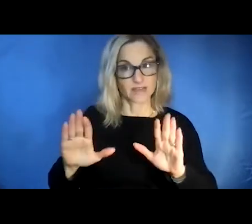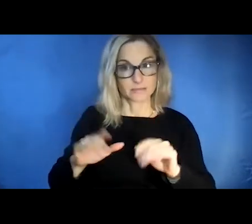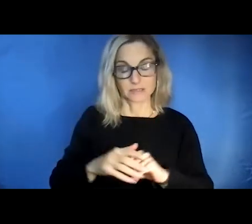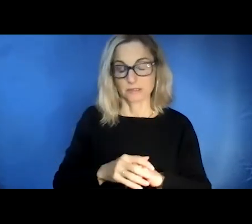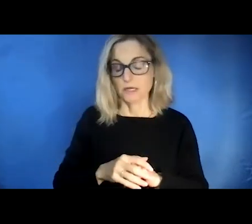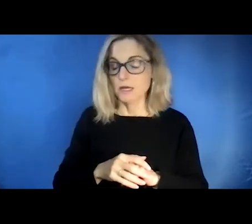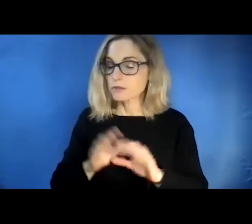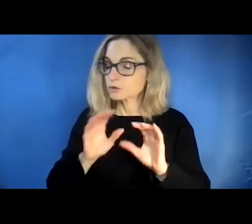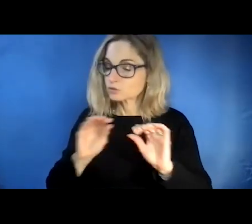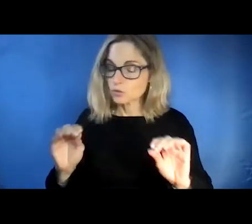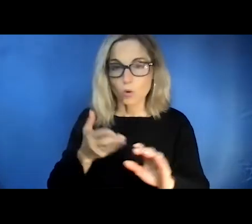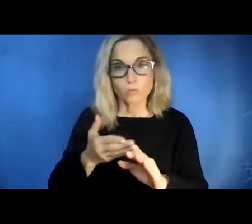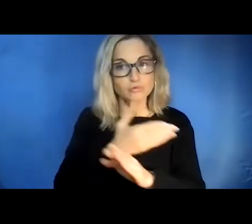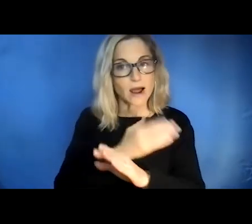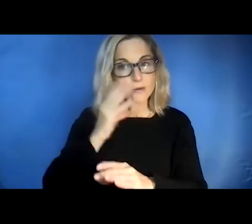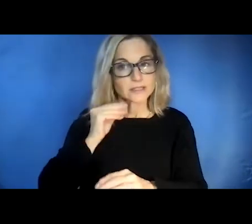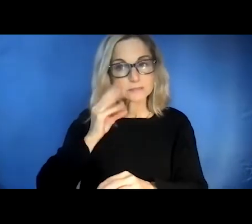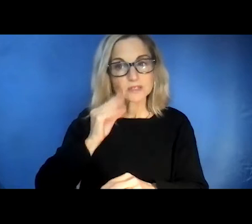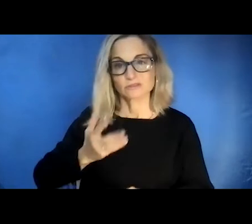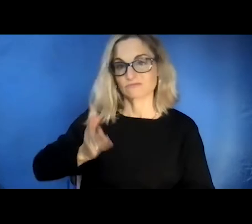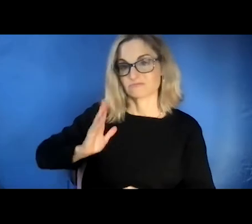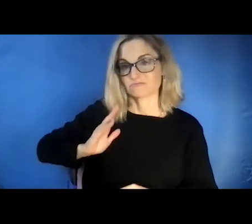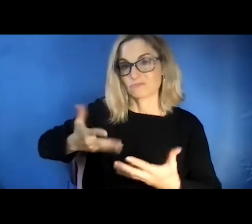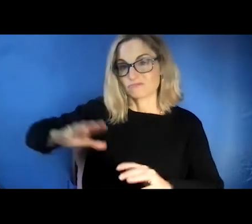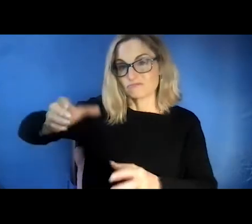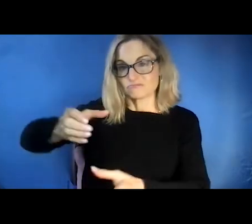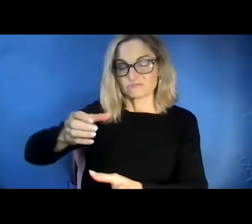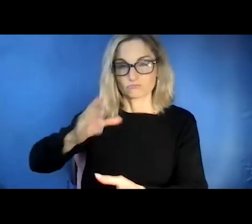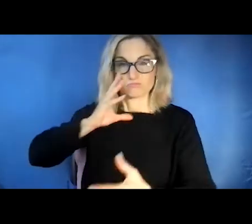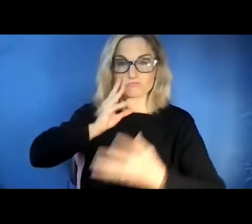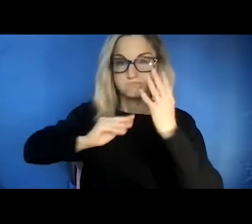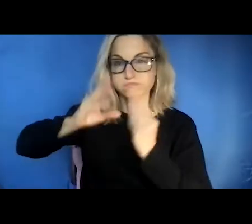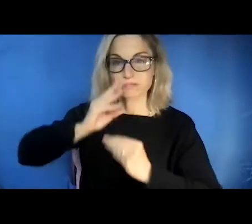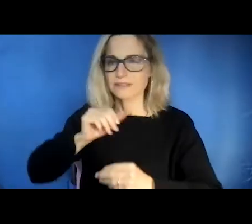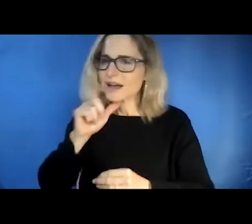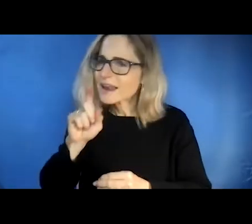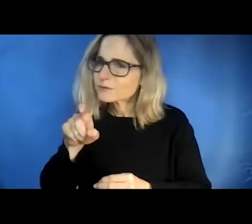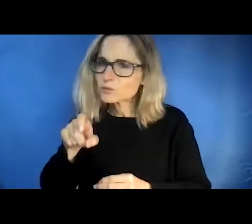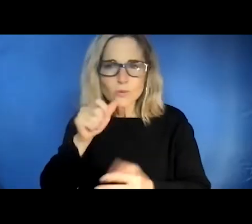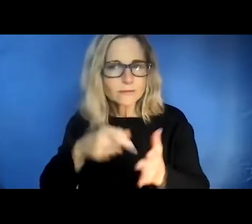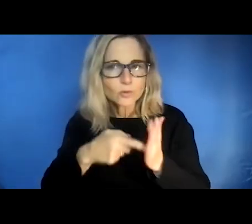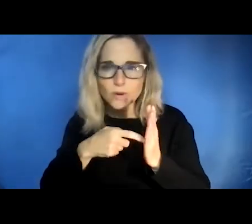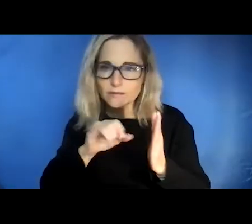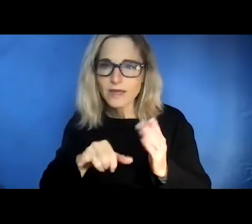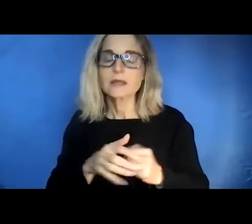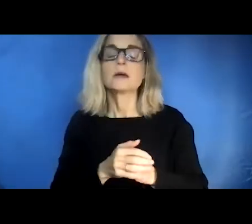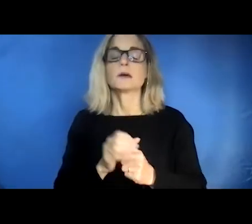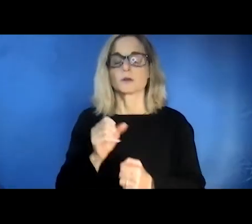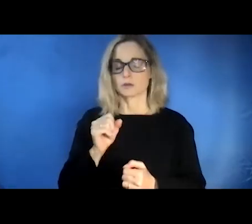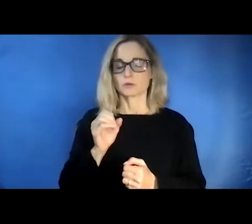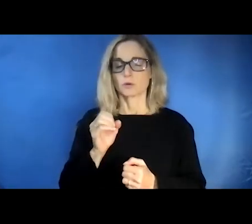prior experience needed, again, for this position. So utilize our team. Let us help you get your resumes